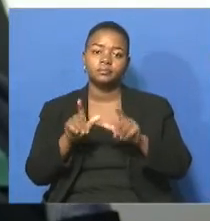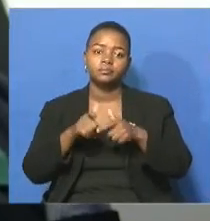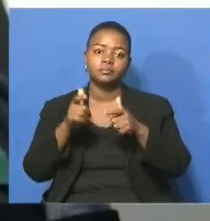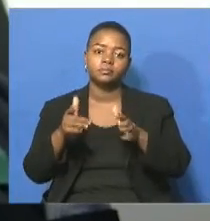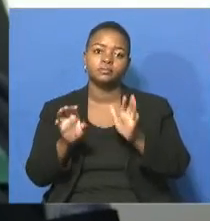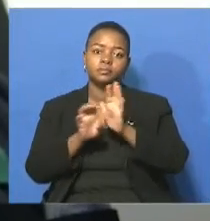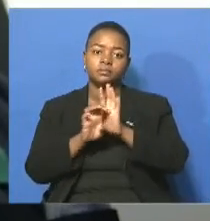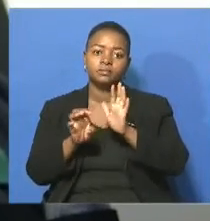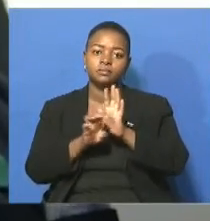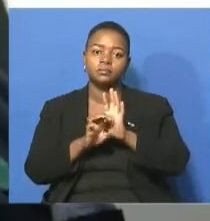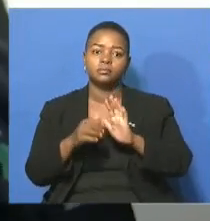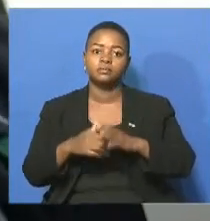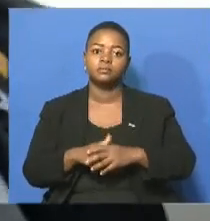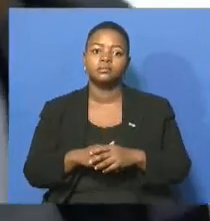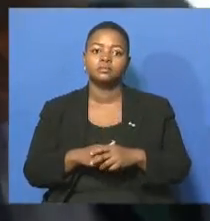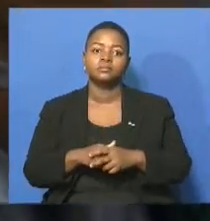example,